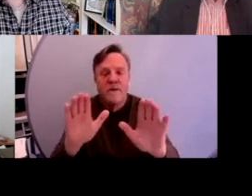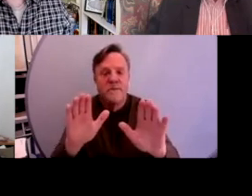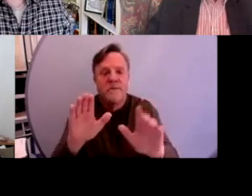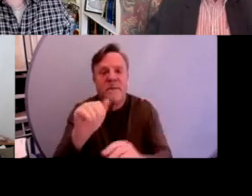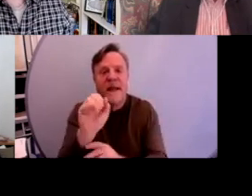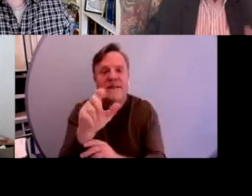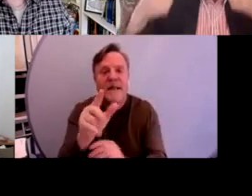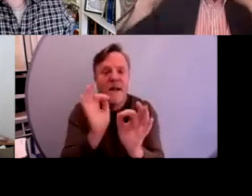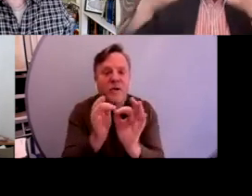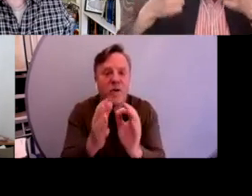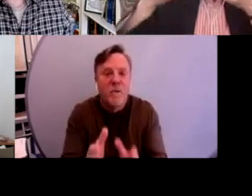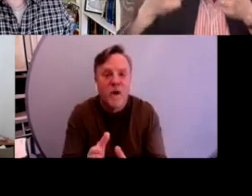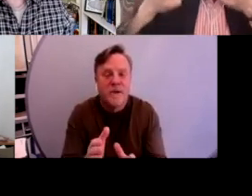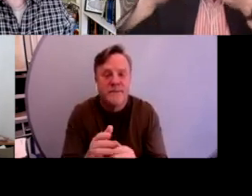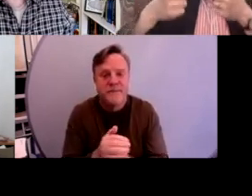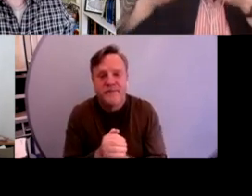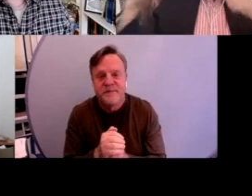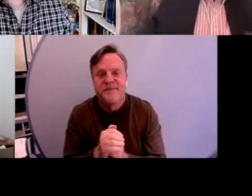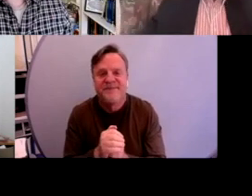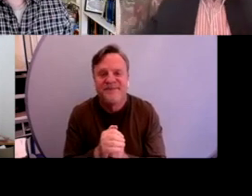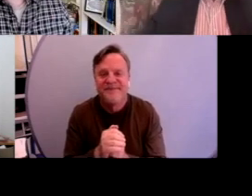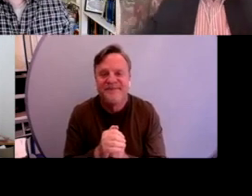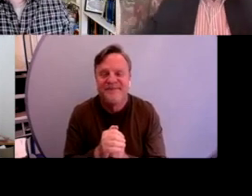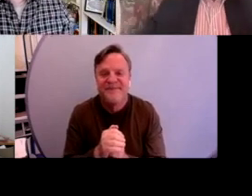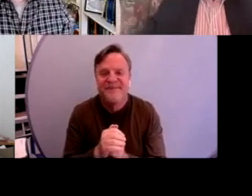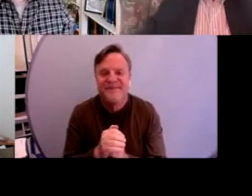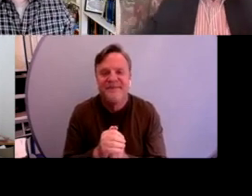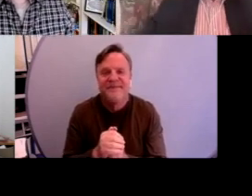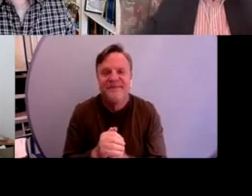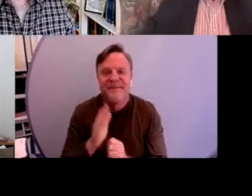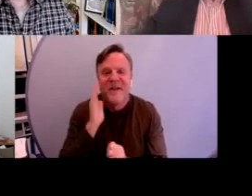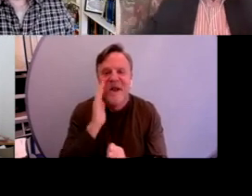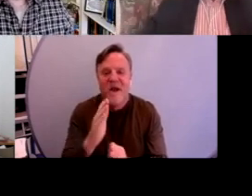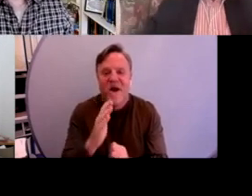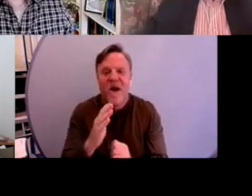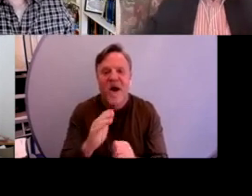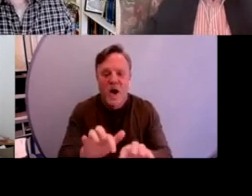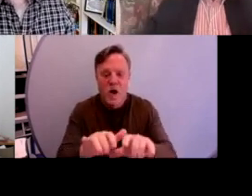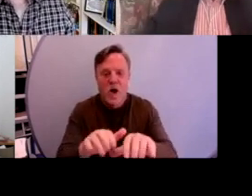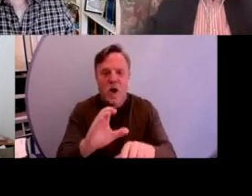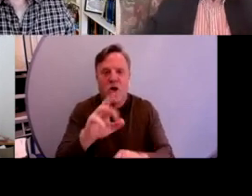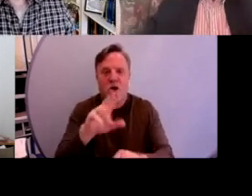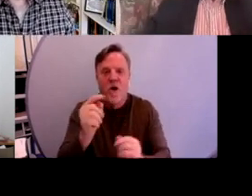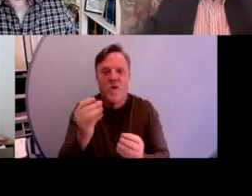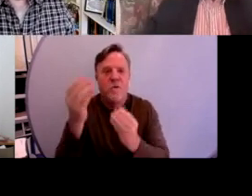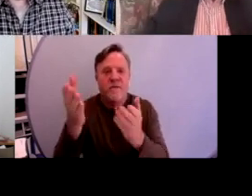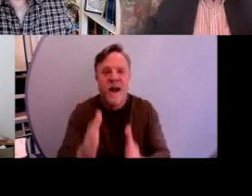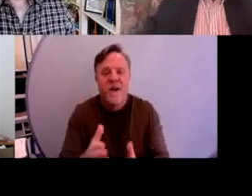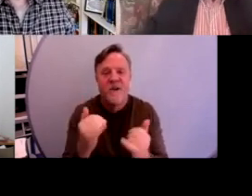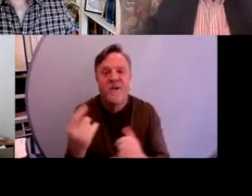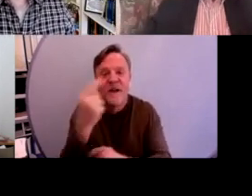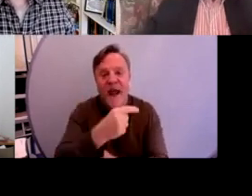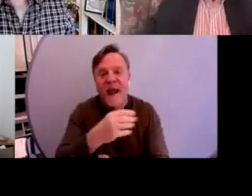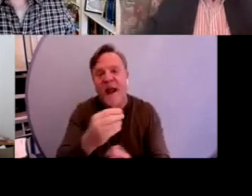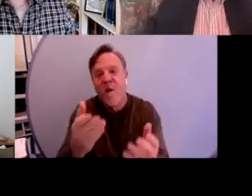ASL interpreter, our CART provider today. And I want to